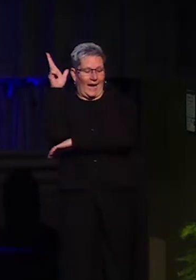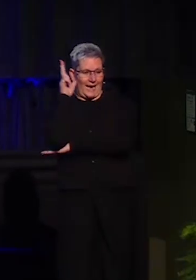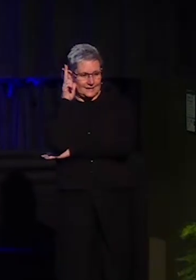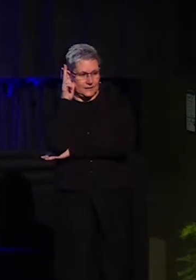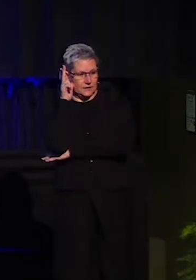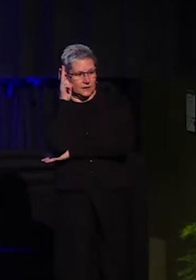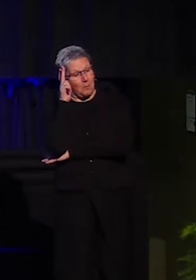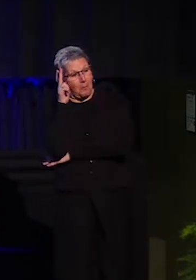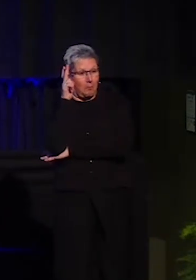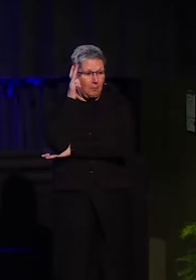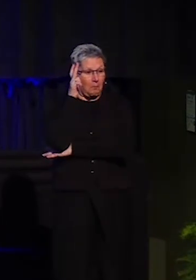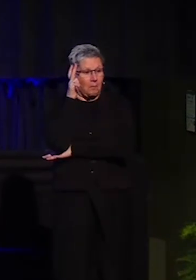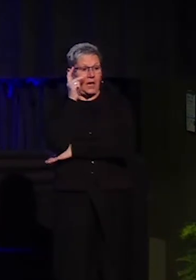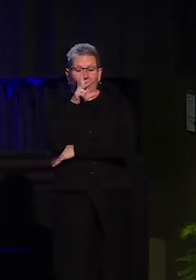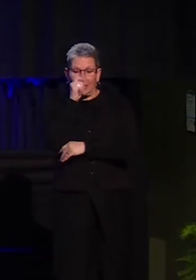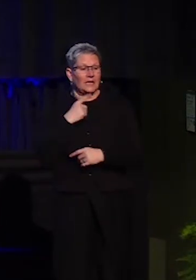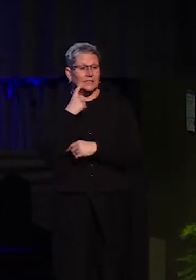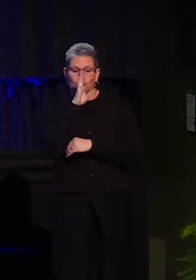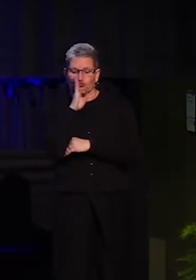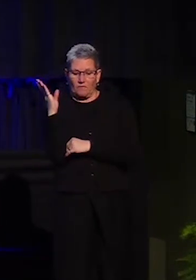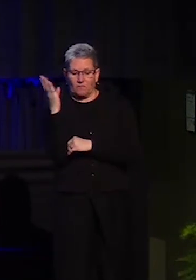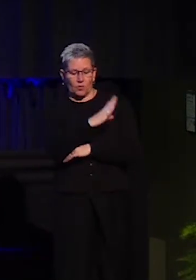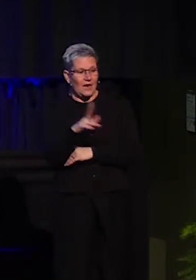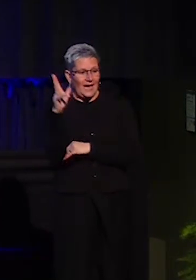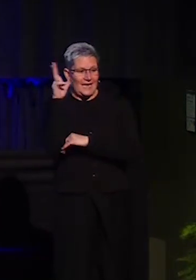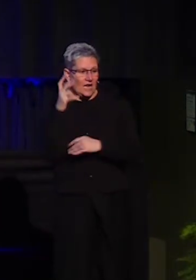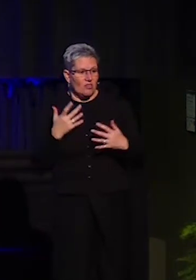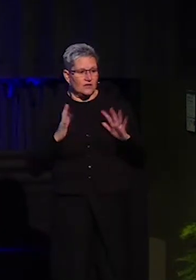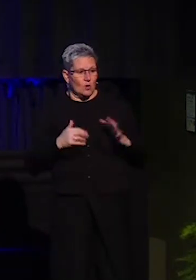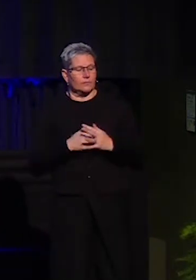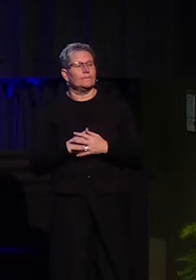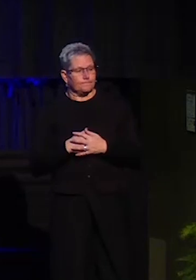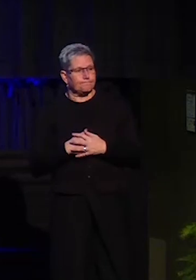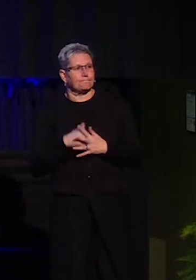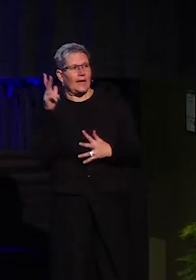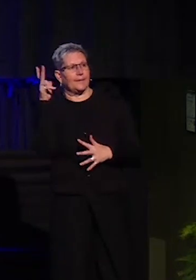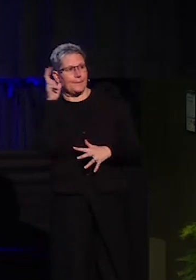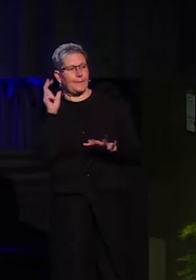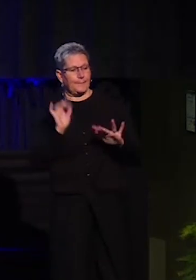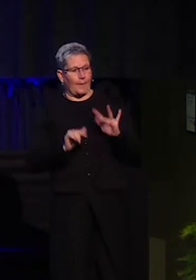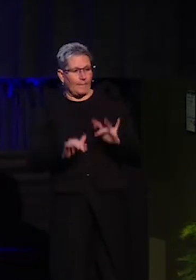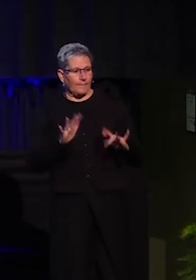maybe that's a straightforward experience. If all they have to do is listen, they don't have anything else playing, maybe it's a straightforward experience.